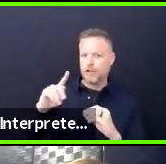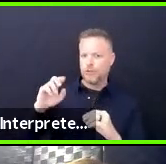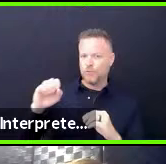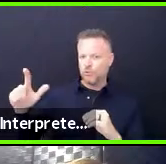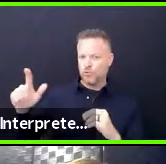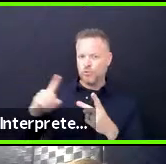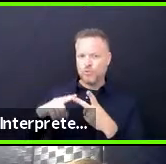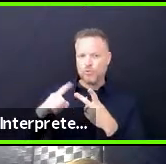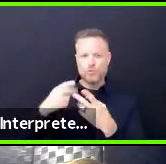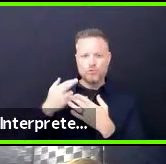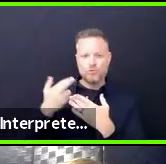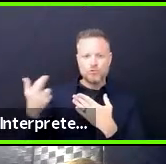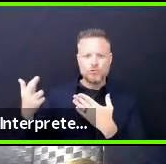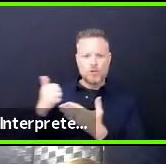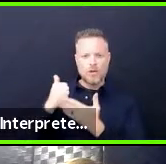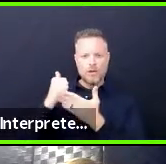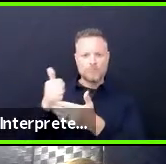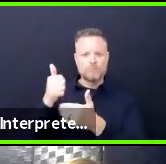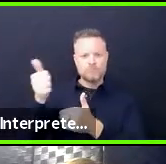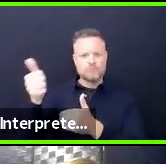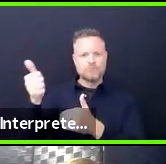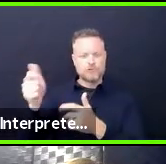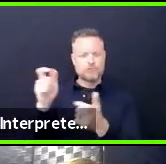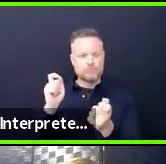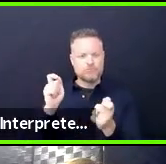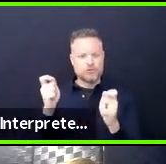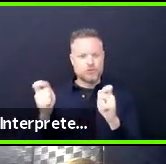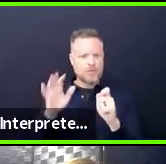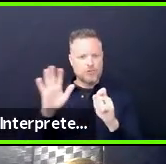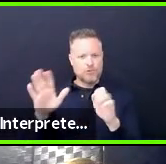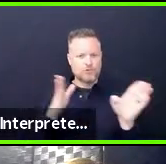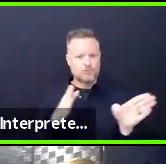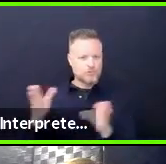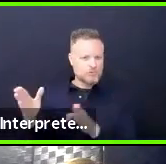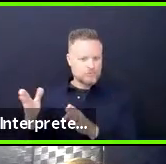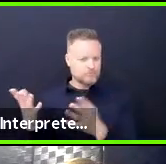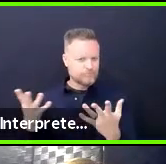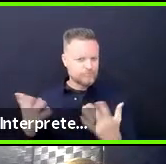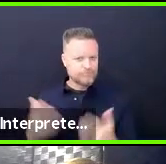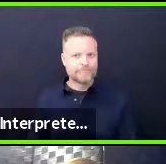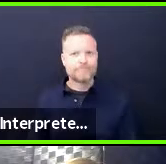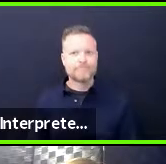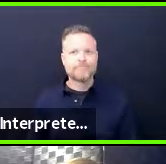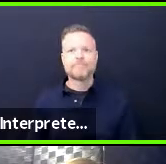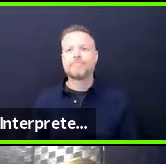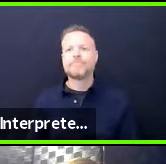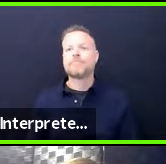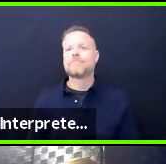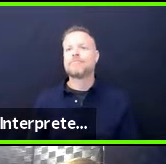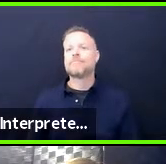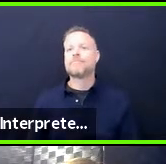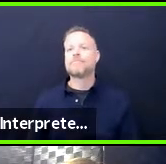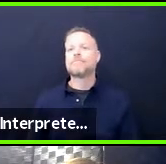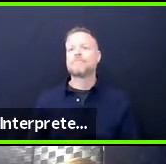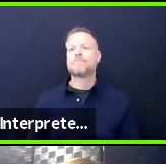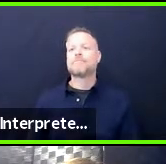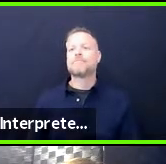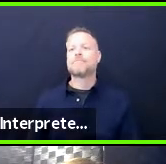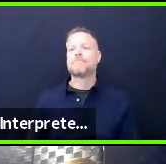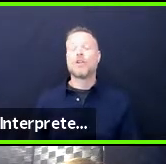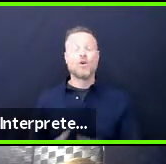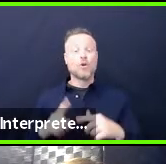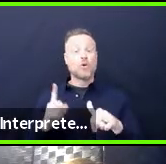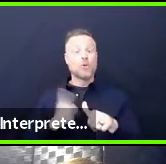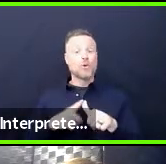help you to adapt those strategies as you found that necessary? Well, one of the things, initially,